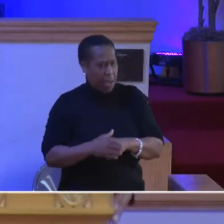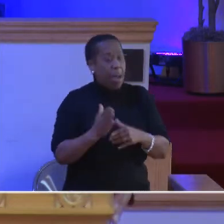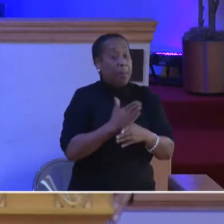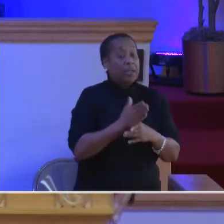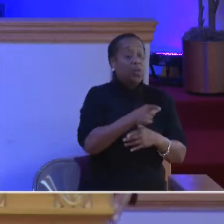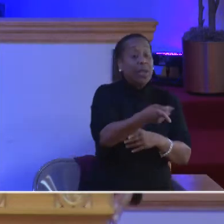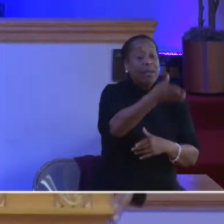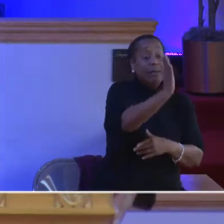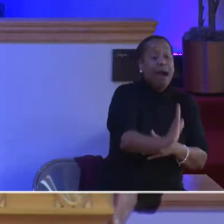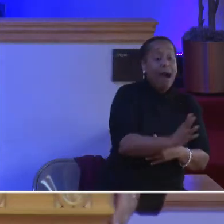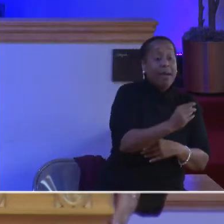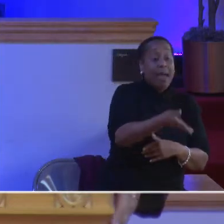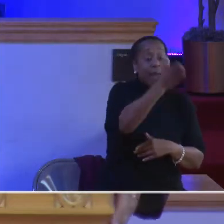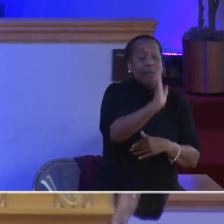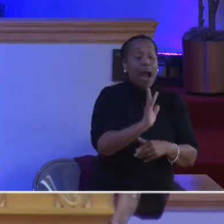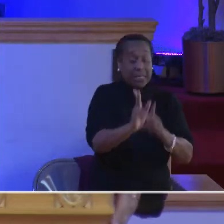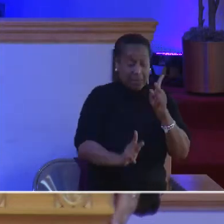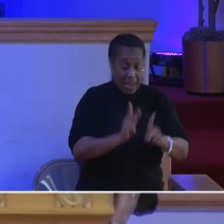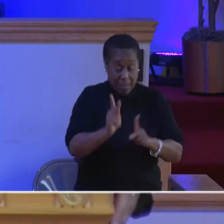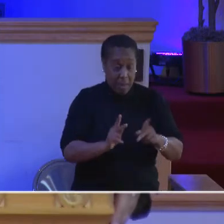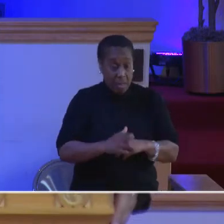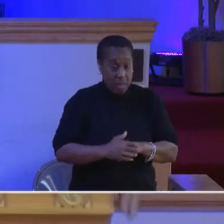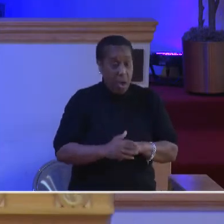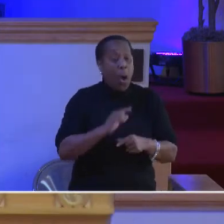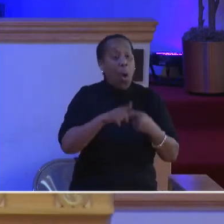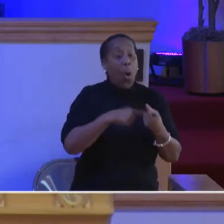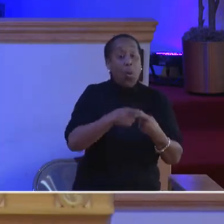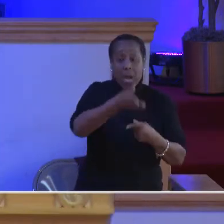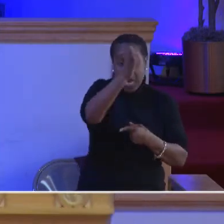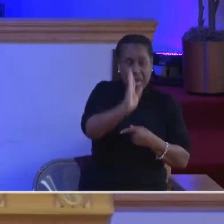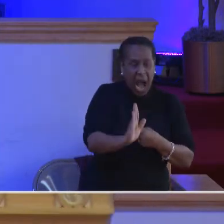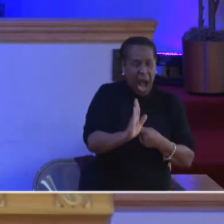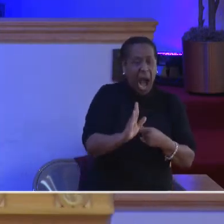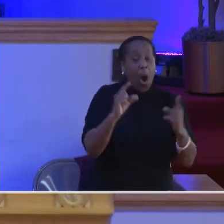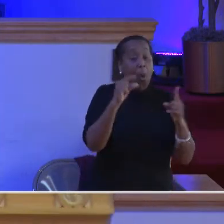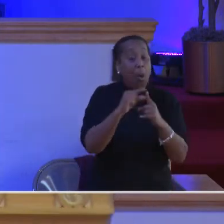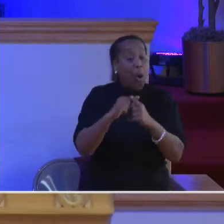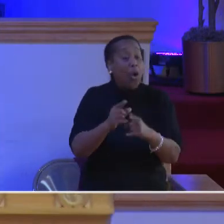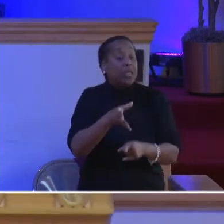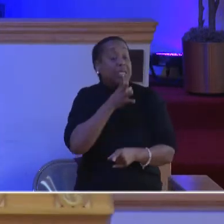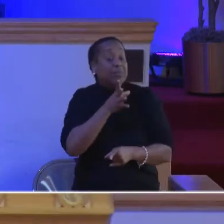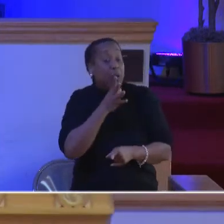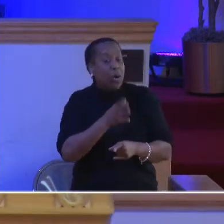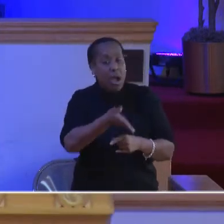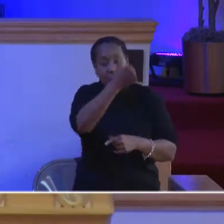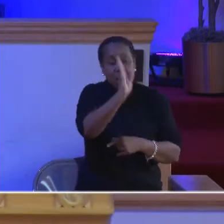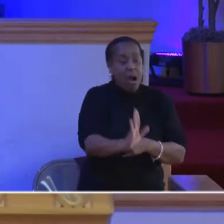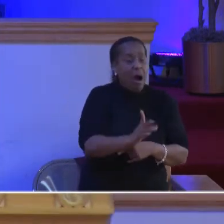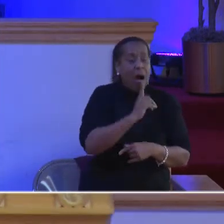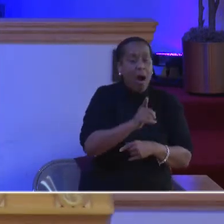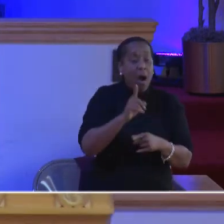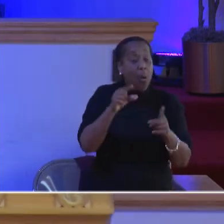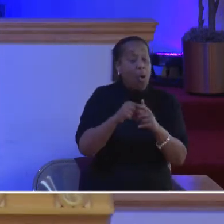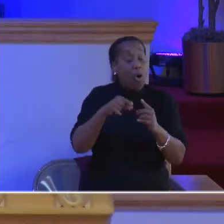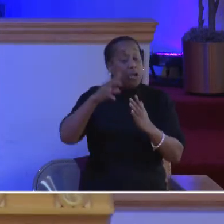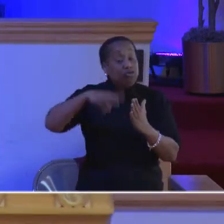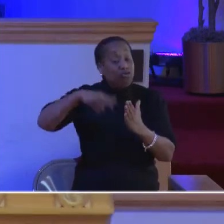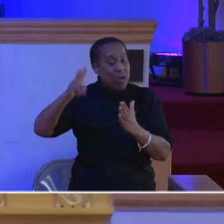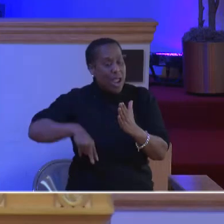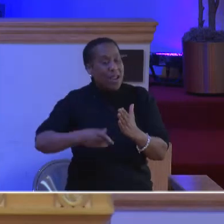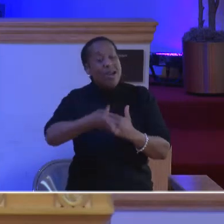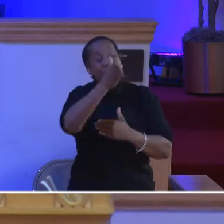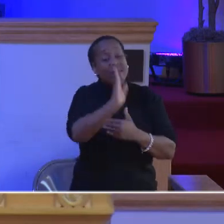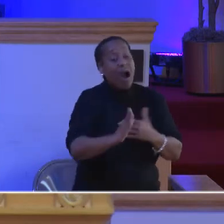between God and God's people. For when God's word is spoken, when God's word is read, God is trying